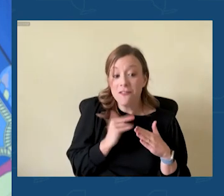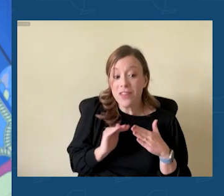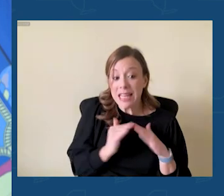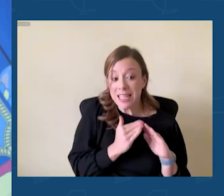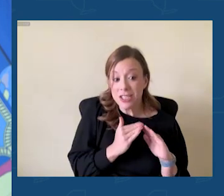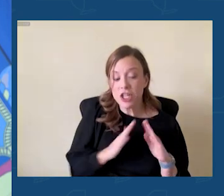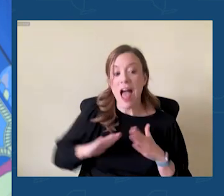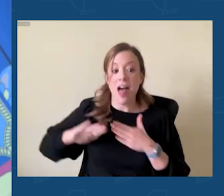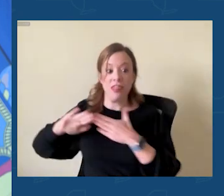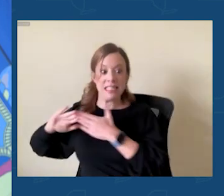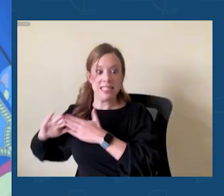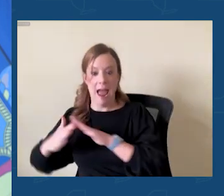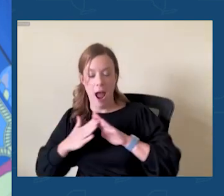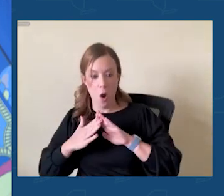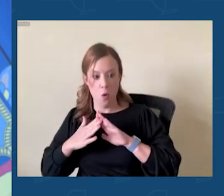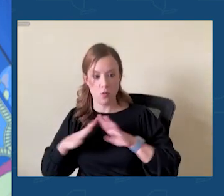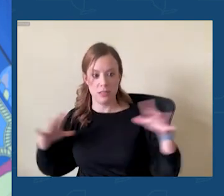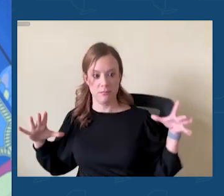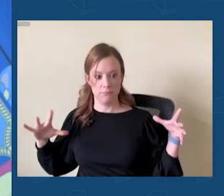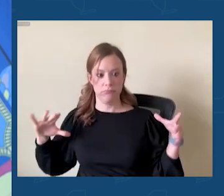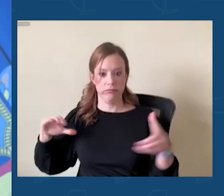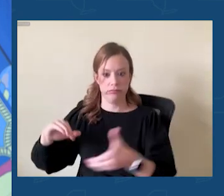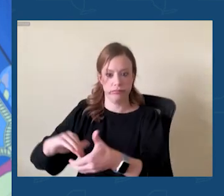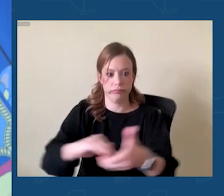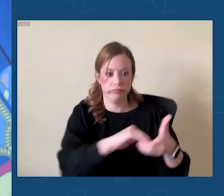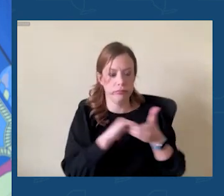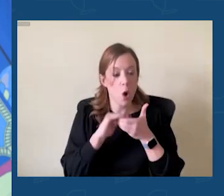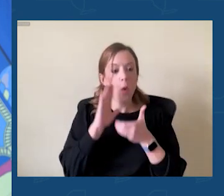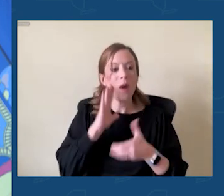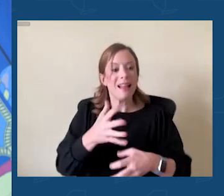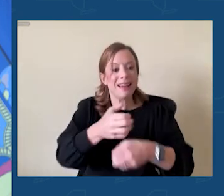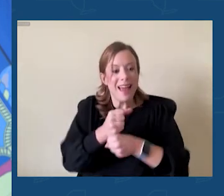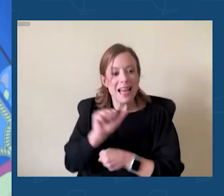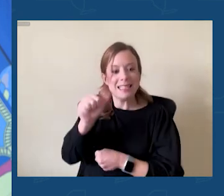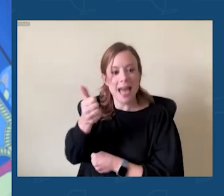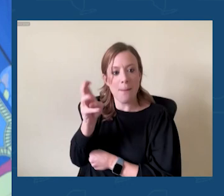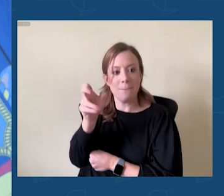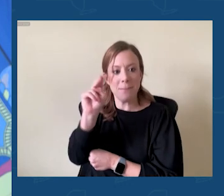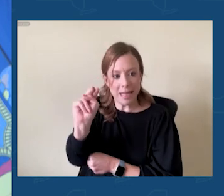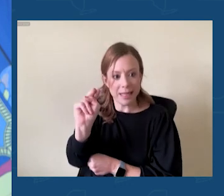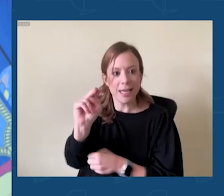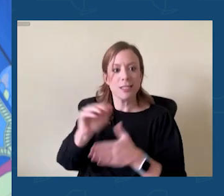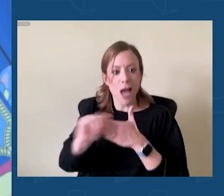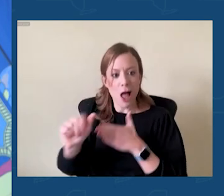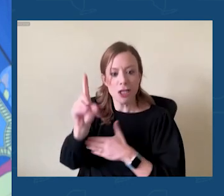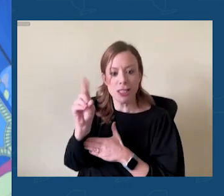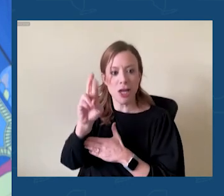love to see, a coordinated effort, will receive a $10 million DRI grant. So congratulations.